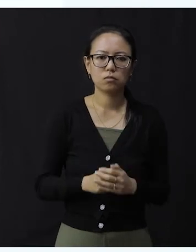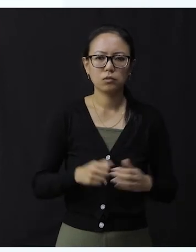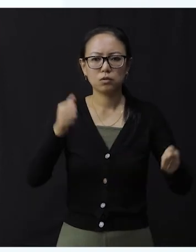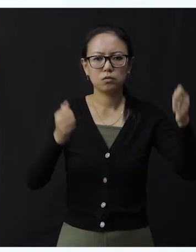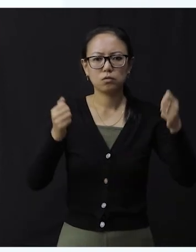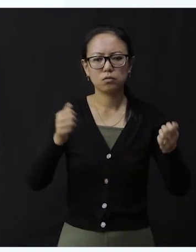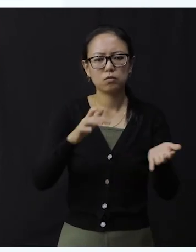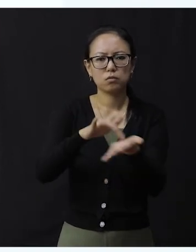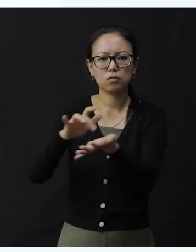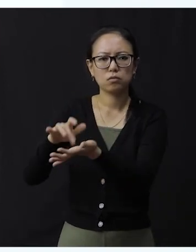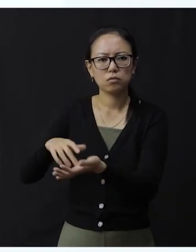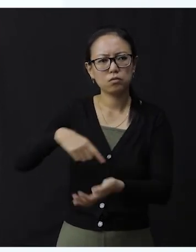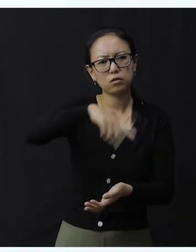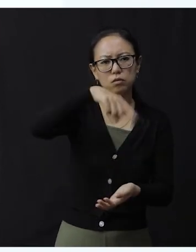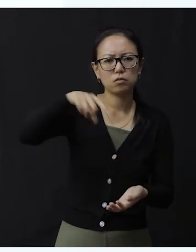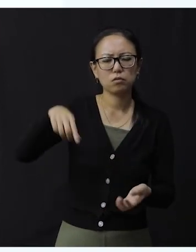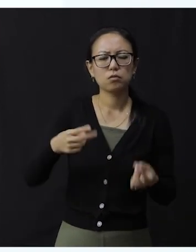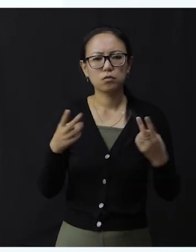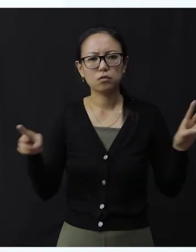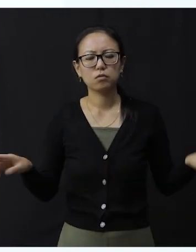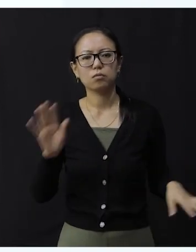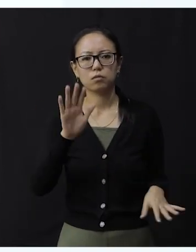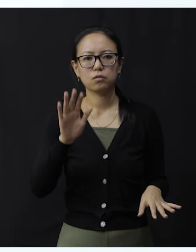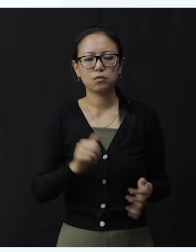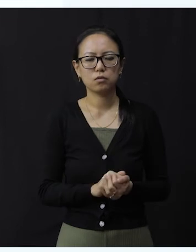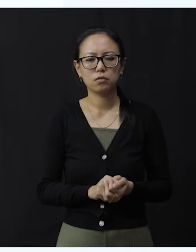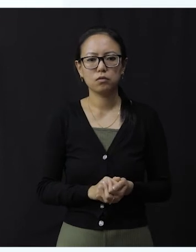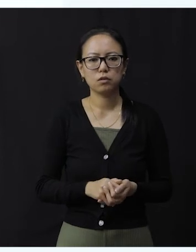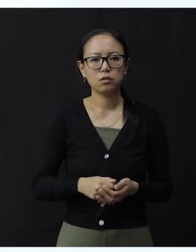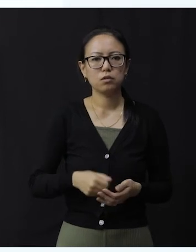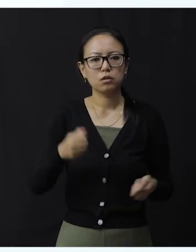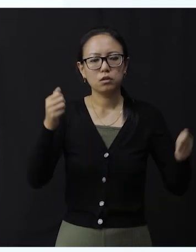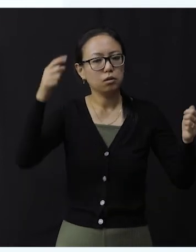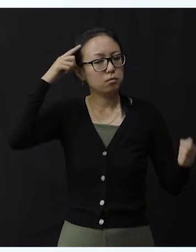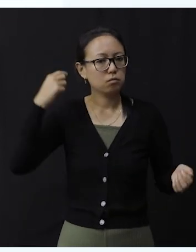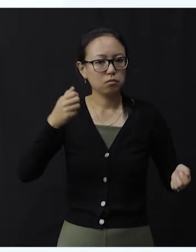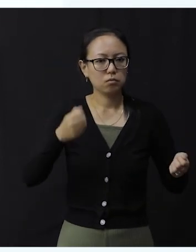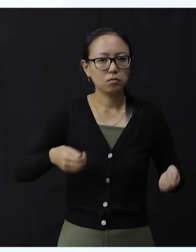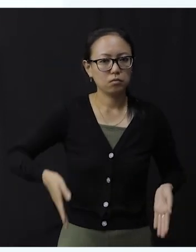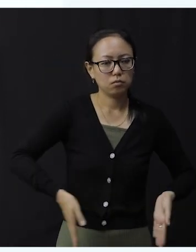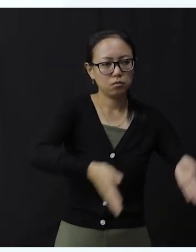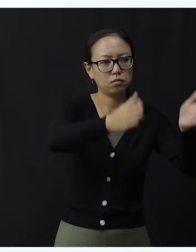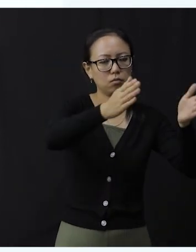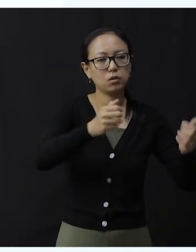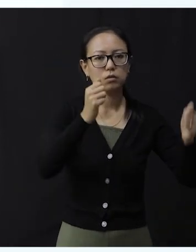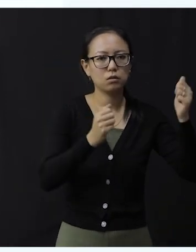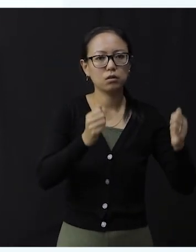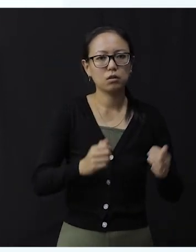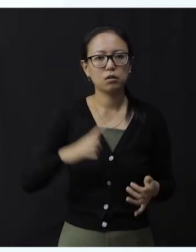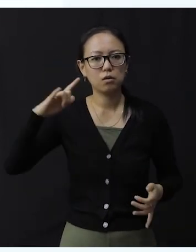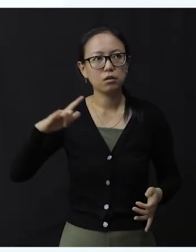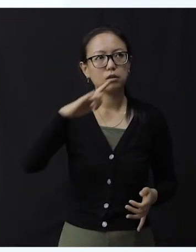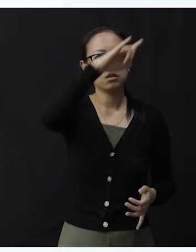on land, and the water transport are the transport that sails in water. The